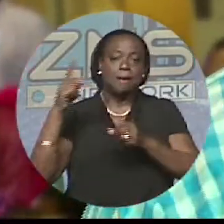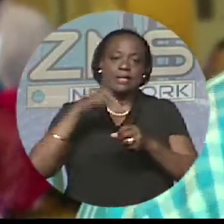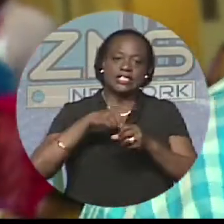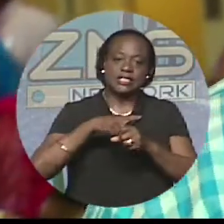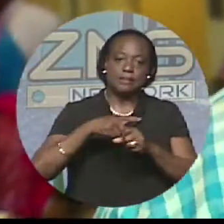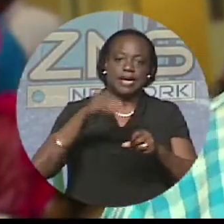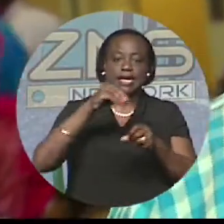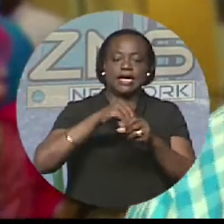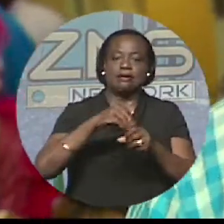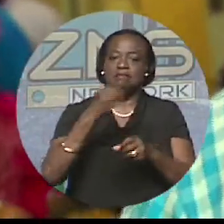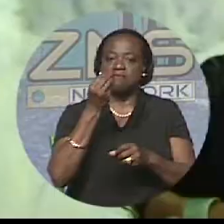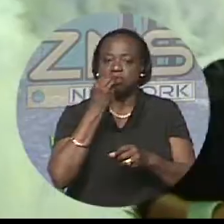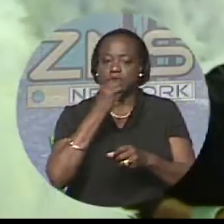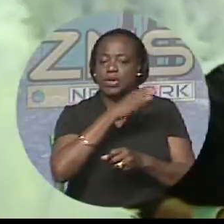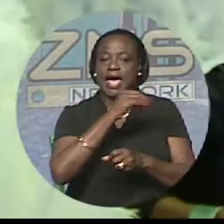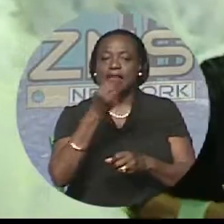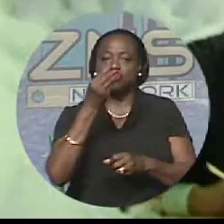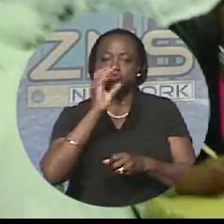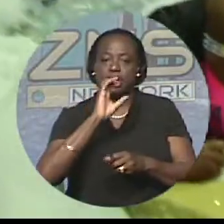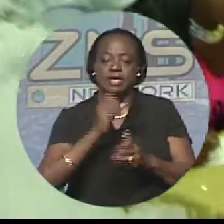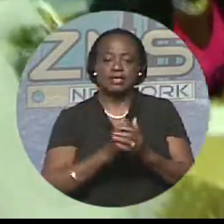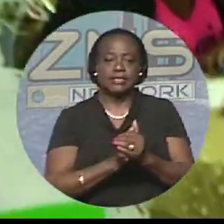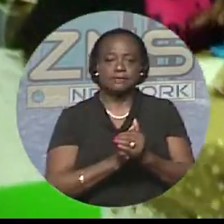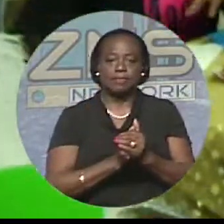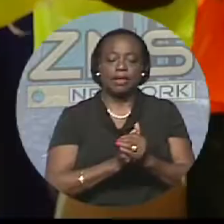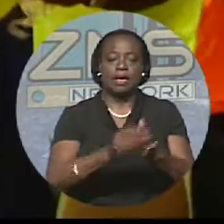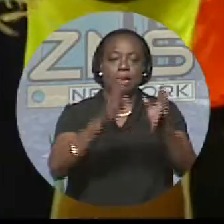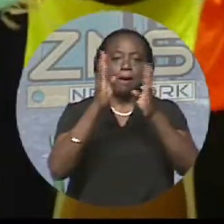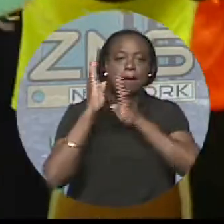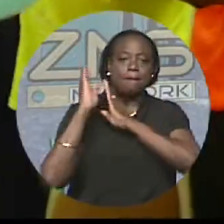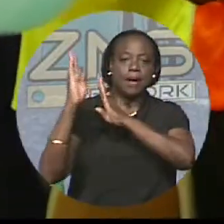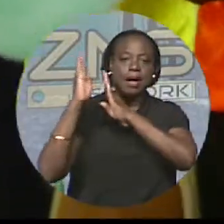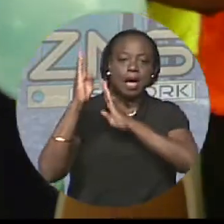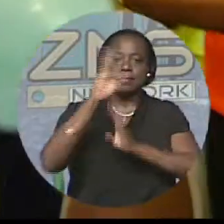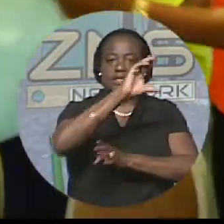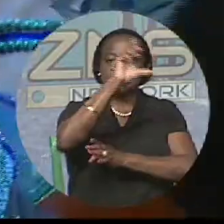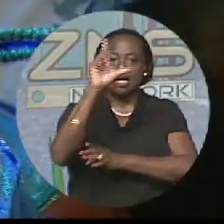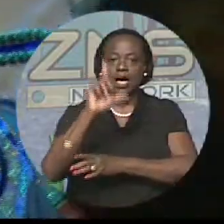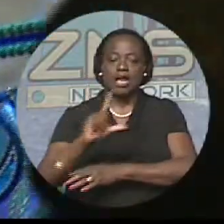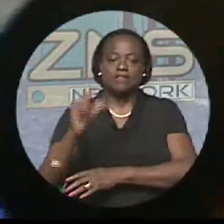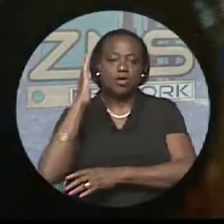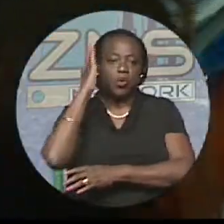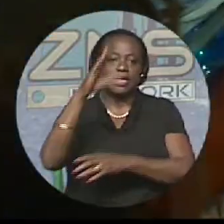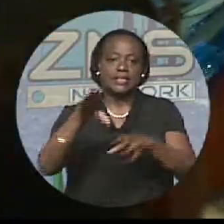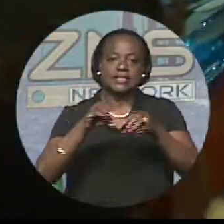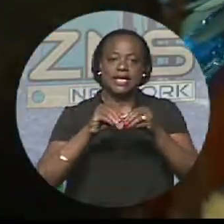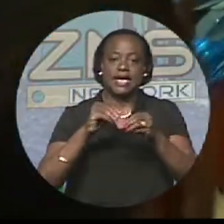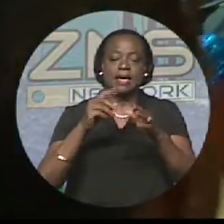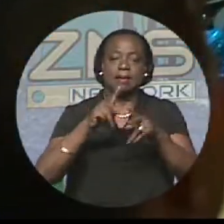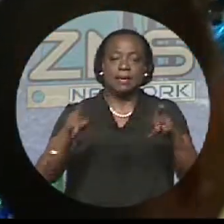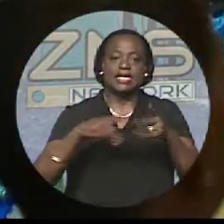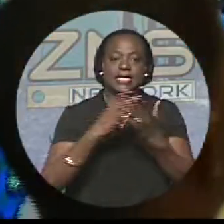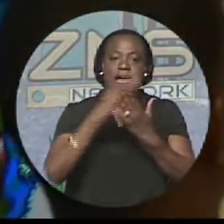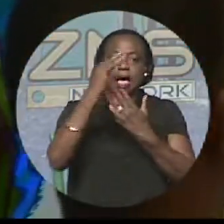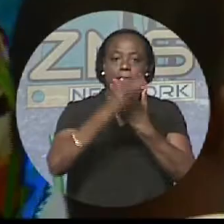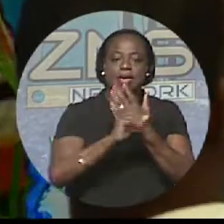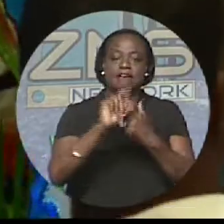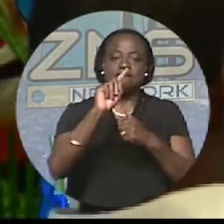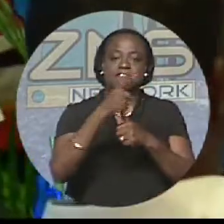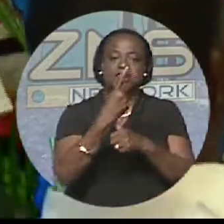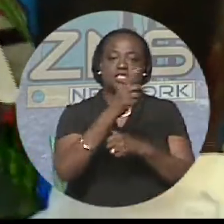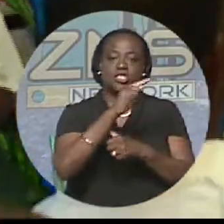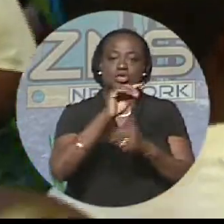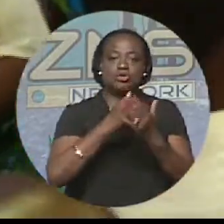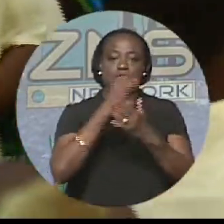we're extremely excited about this event. Bahamas Carnival will take place May 7th through 9th, 2015, with events like Junkamania,